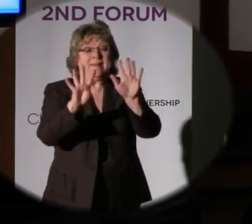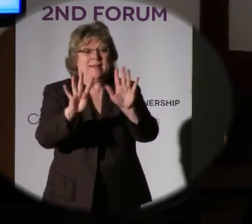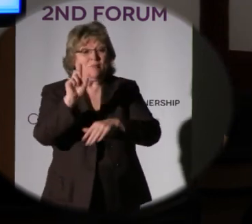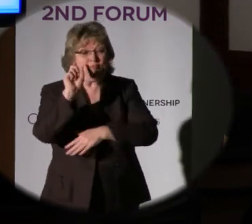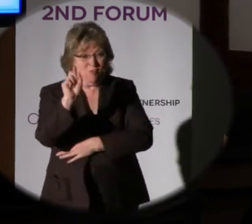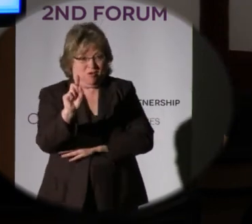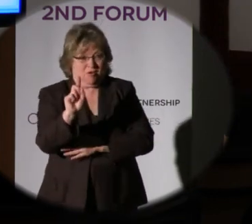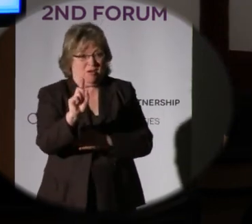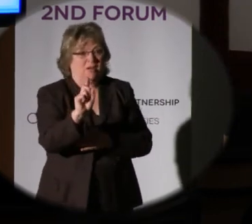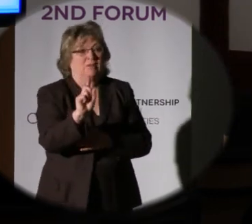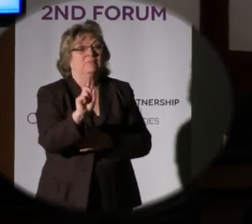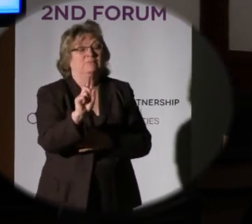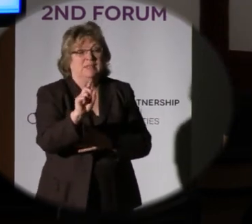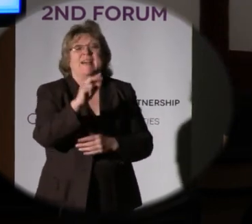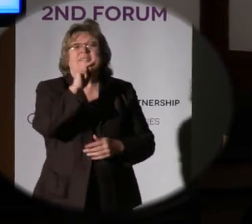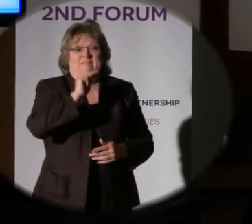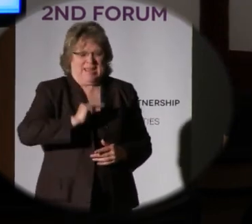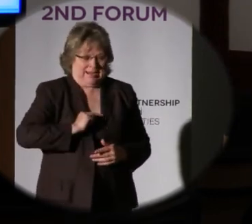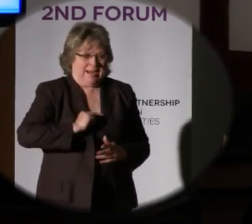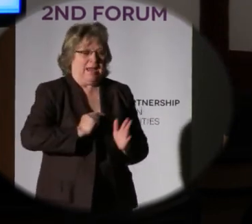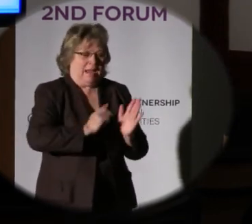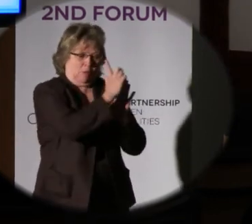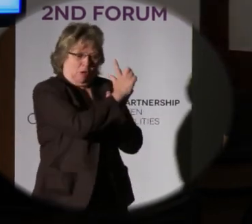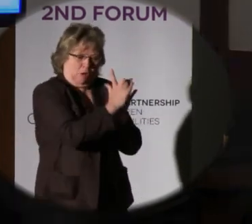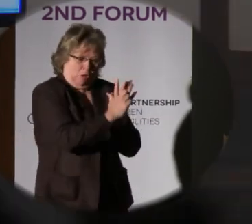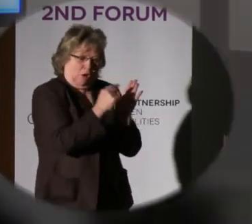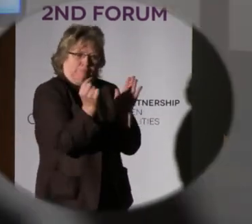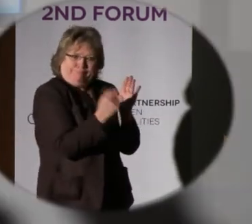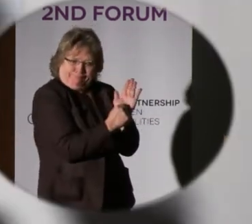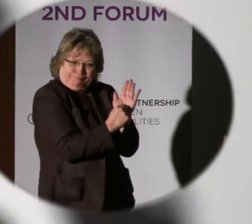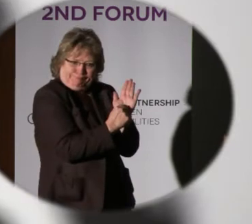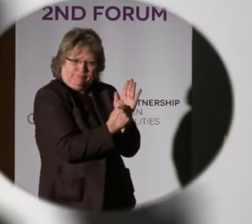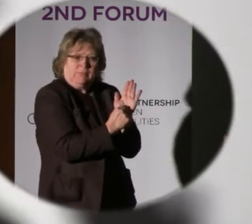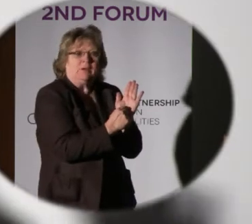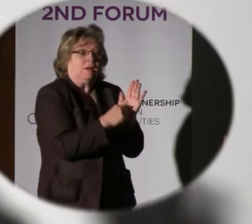this law preparing in 2004.